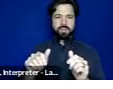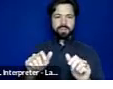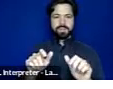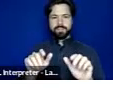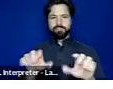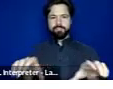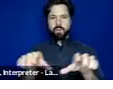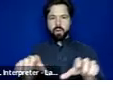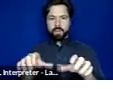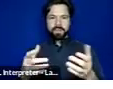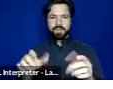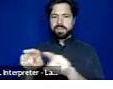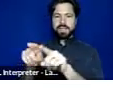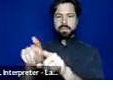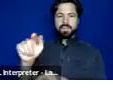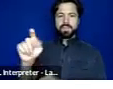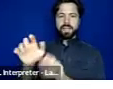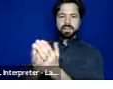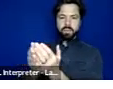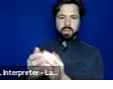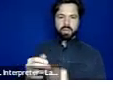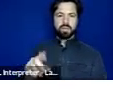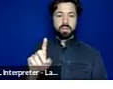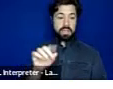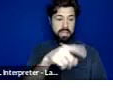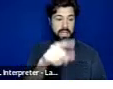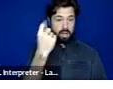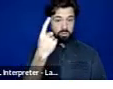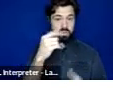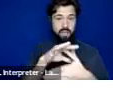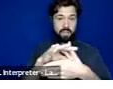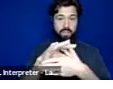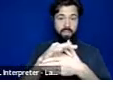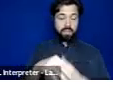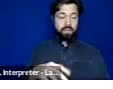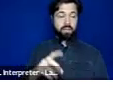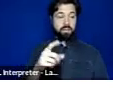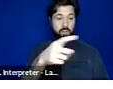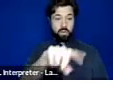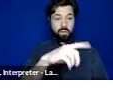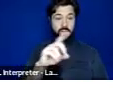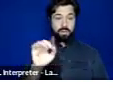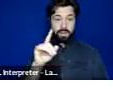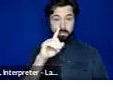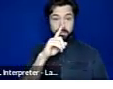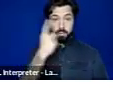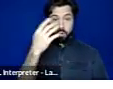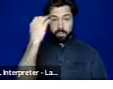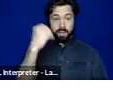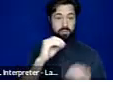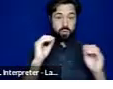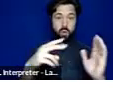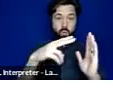What did they do? Did they get this chapter? Did it bore them to death because everybody's flunked the quiz because nobody read the chapter,